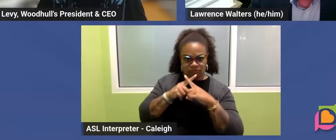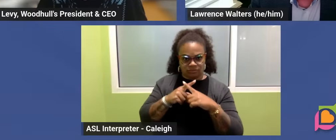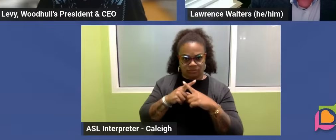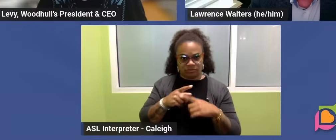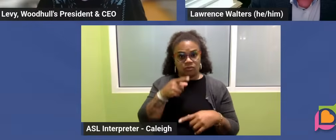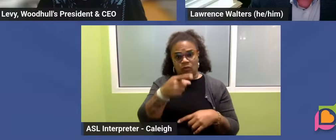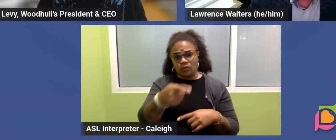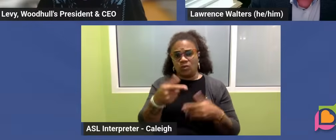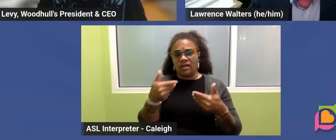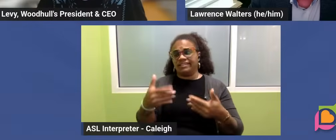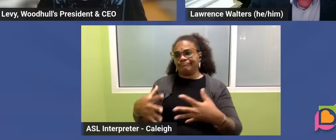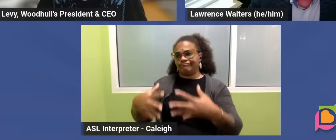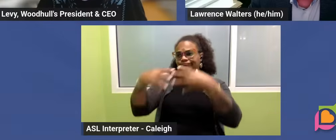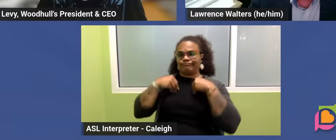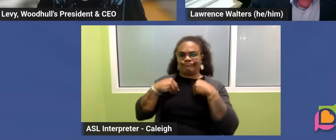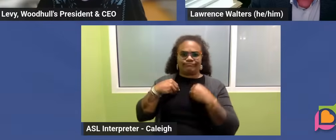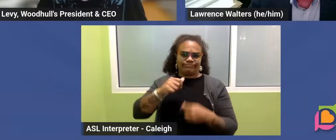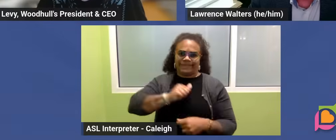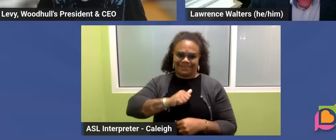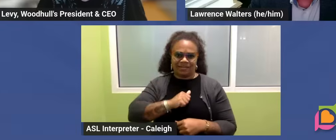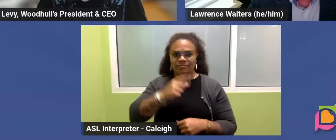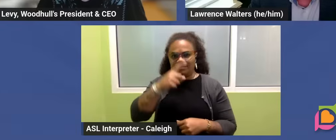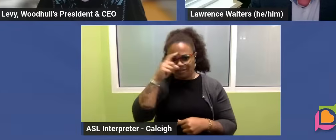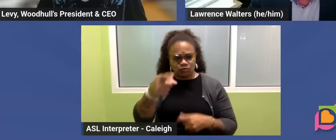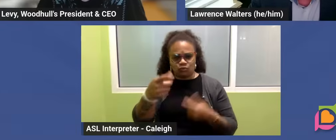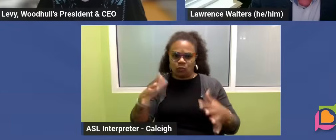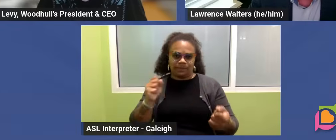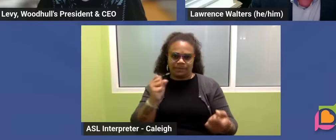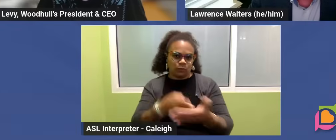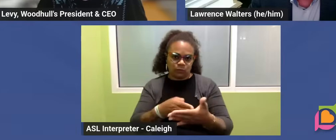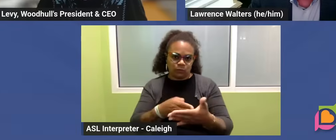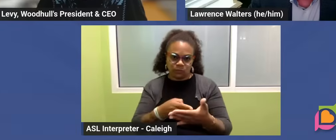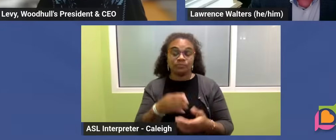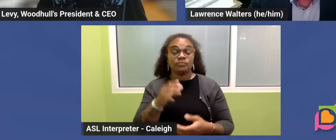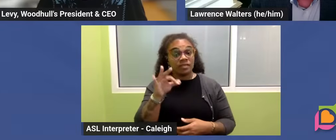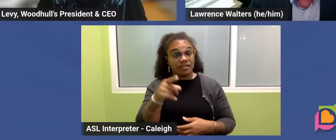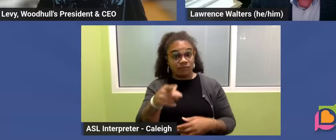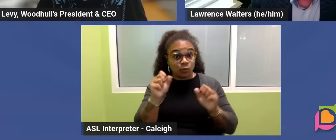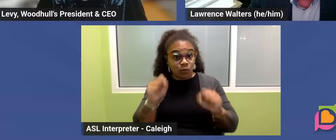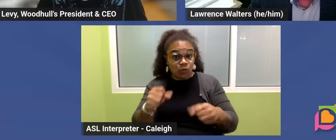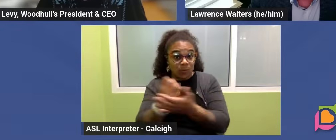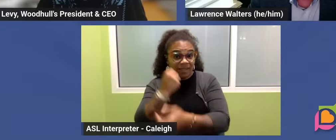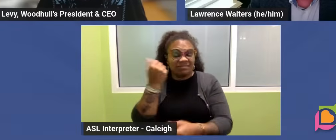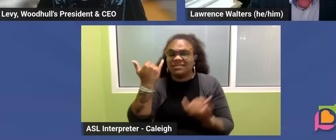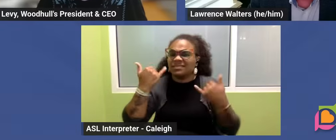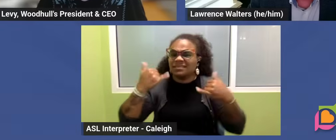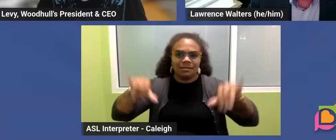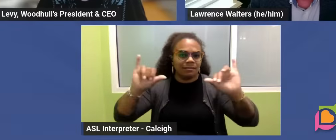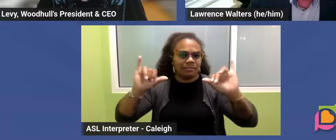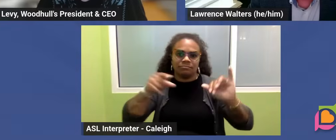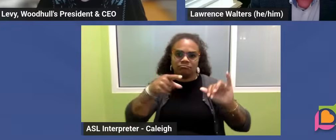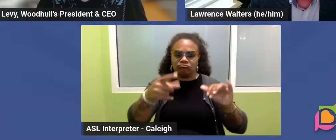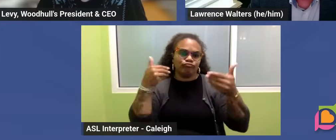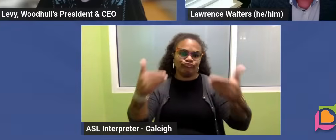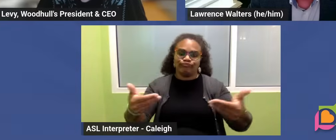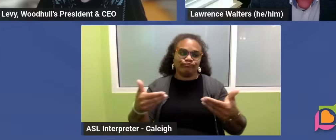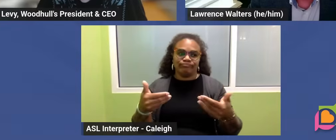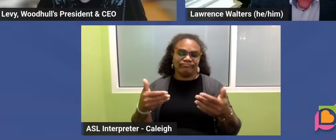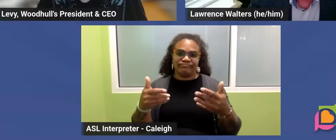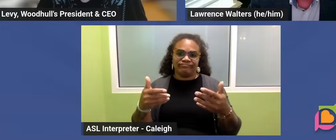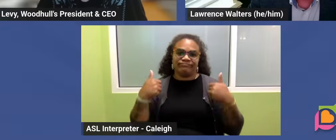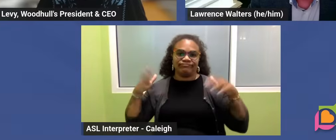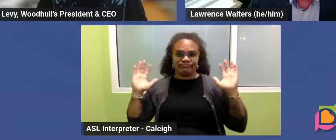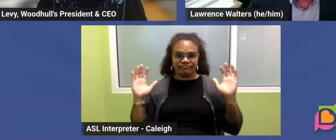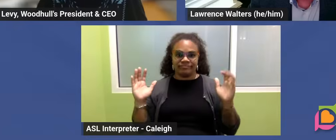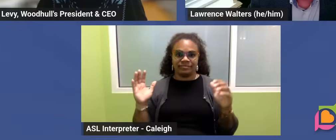undertaking yourself in an effort to avoid prosecution, even if you could win, because it's the ride is the